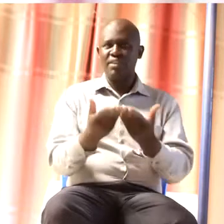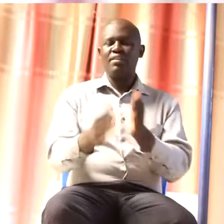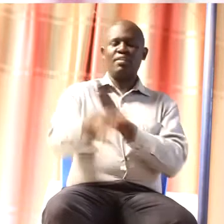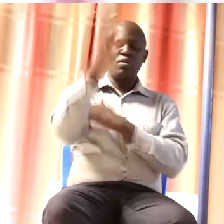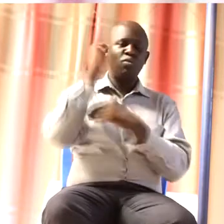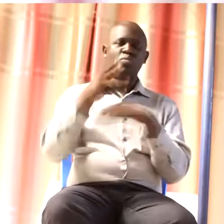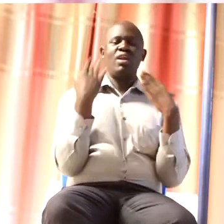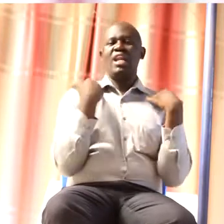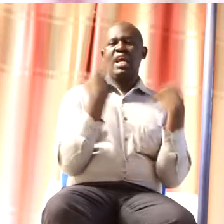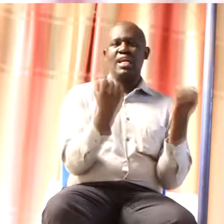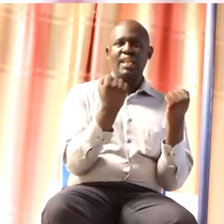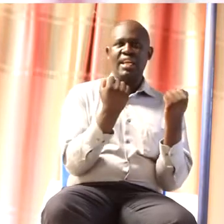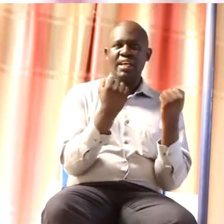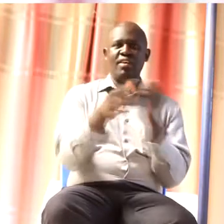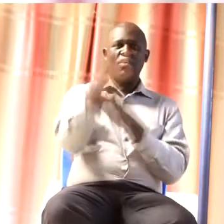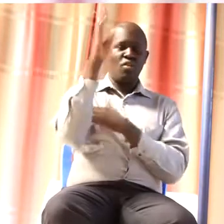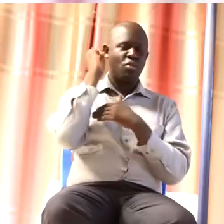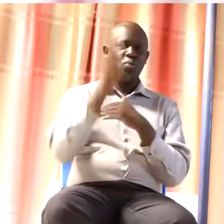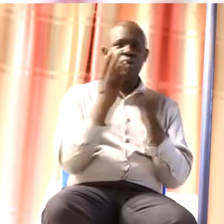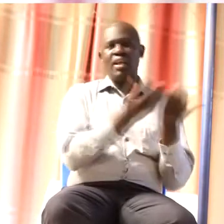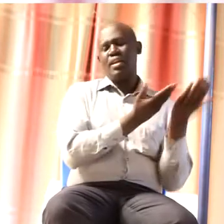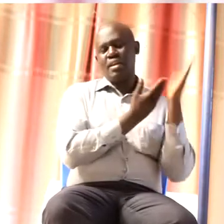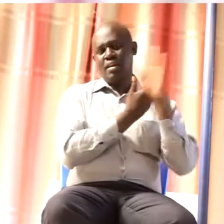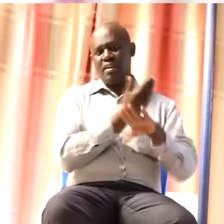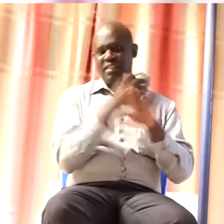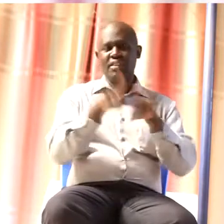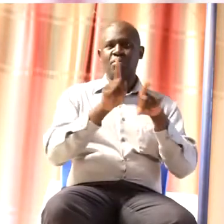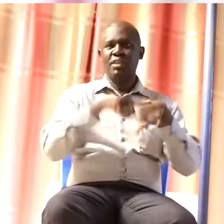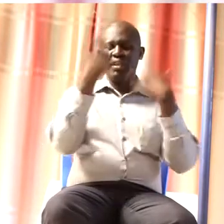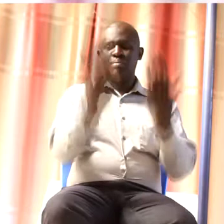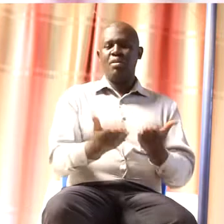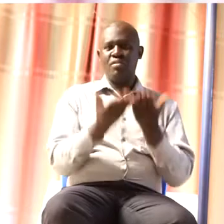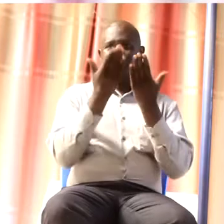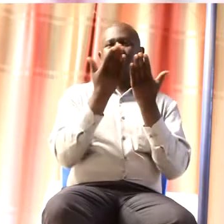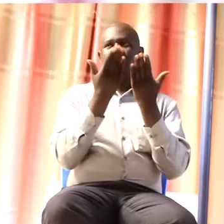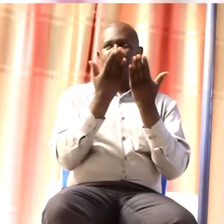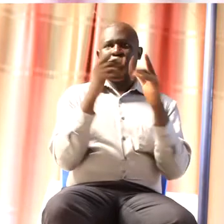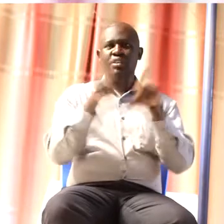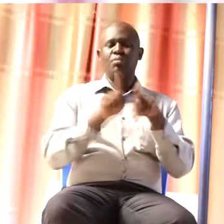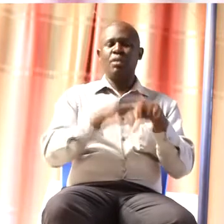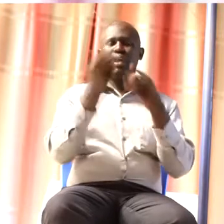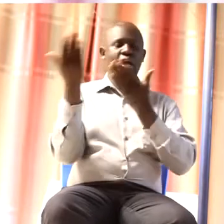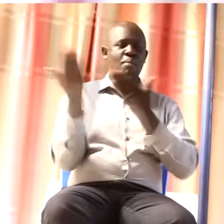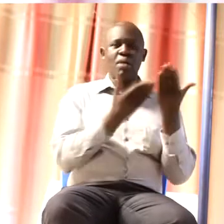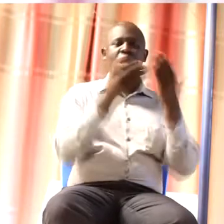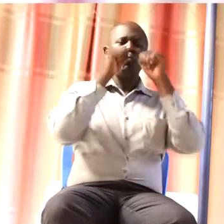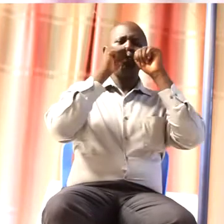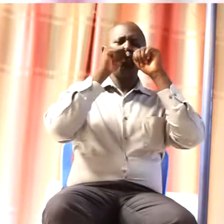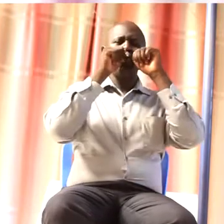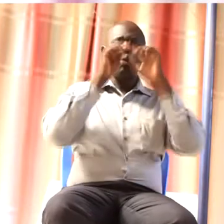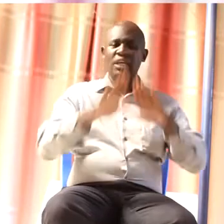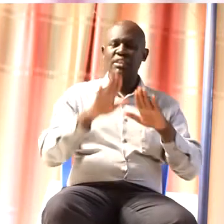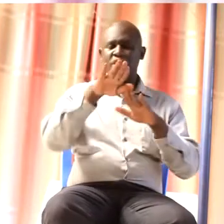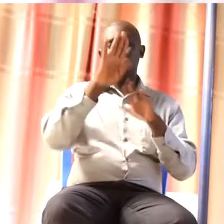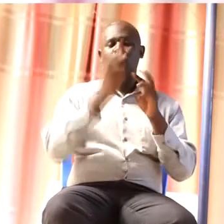will heal. God will restore. He will uplift, deliver and revive you and bring blessings and favor your